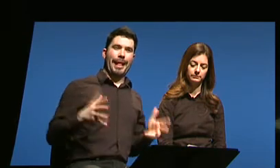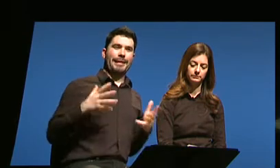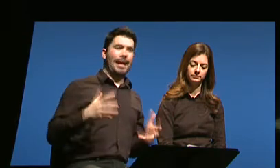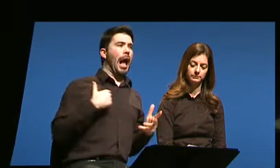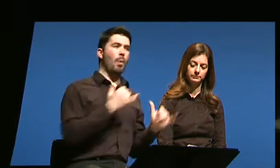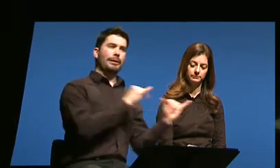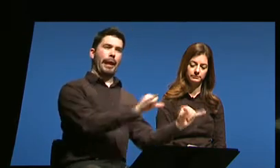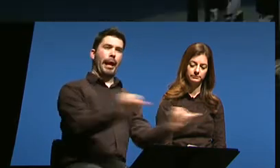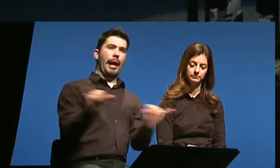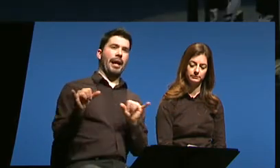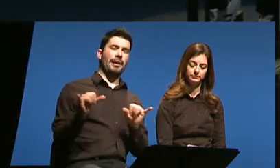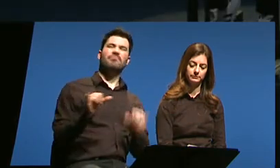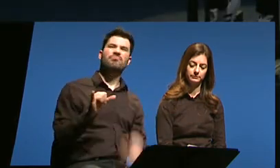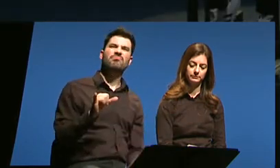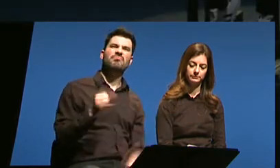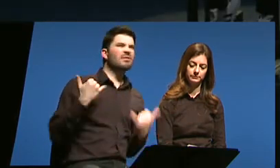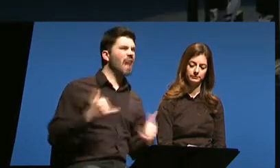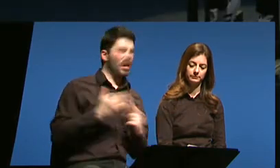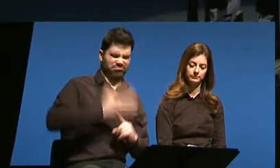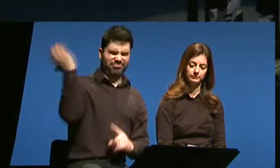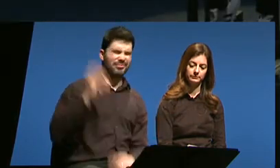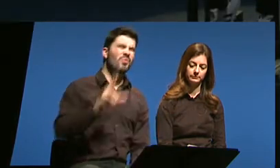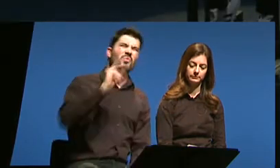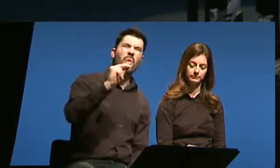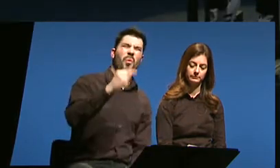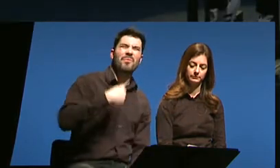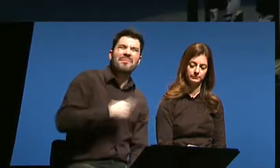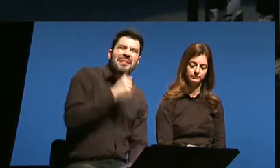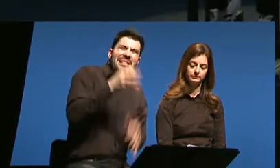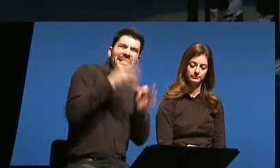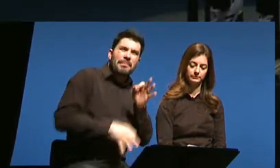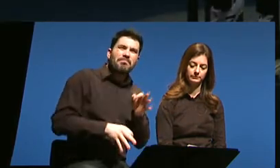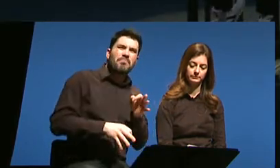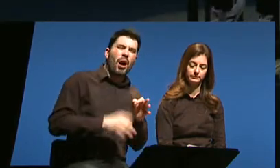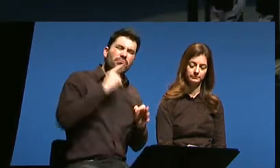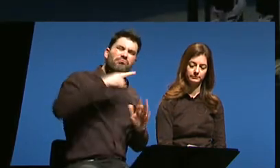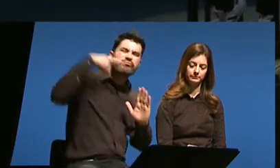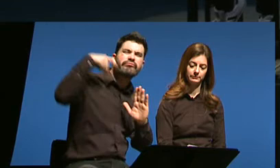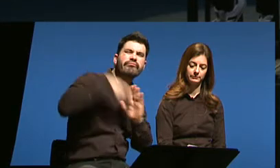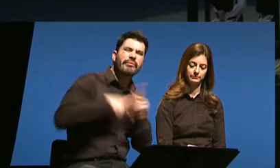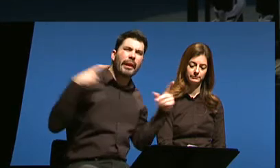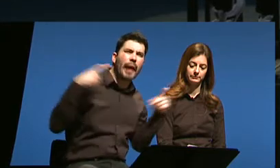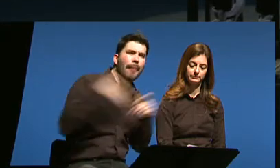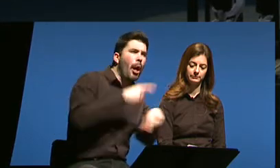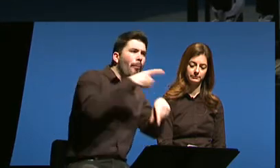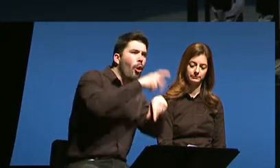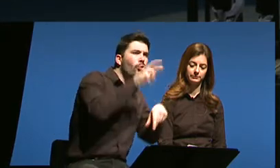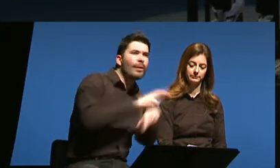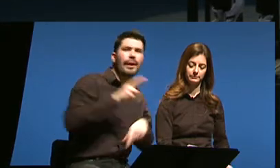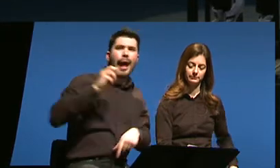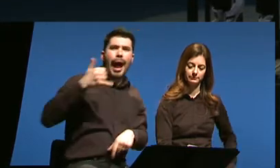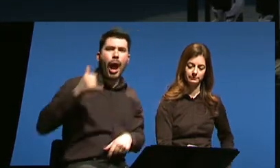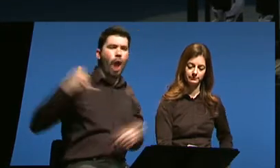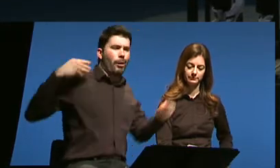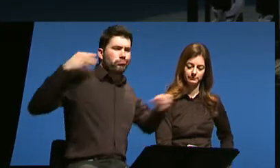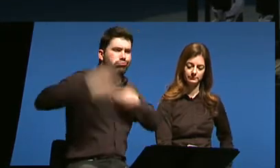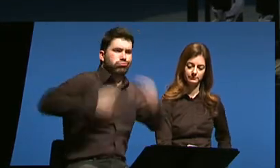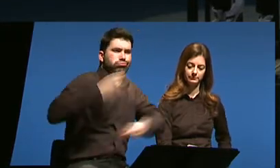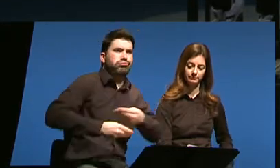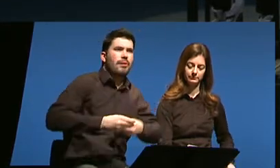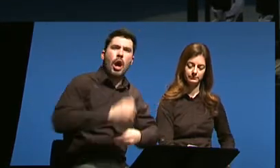in. But no, I'm not just plain and simple. I'm richer than that. I'm an Arab Rican who will not hide his Islamic